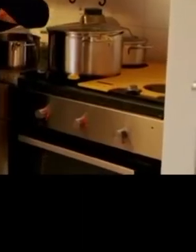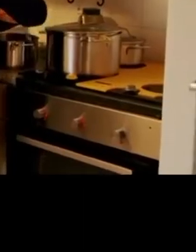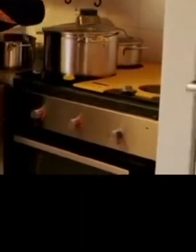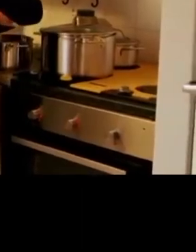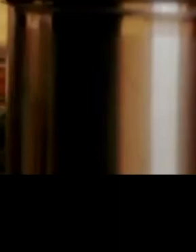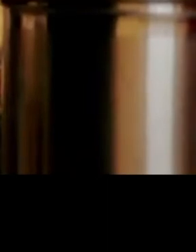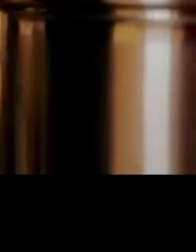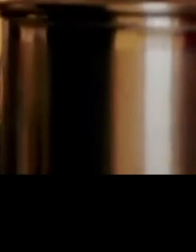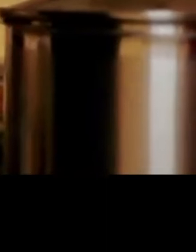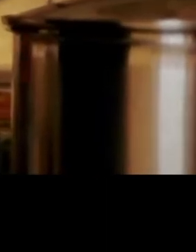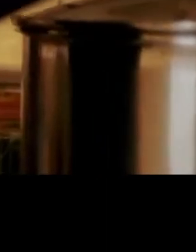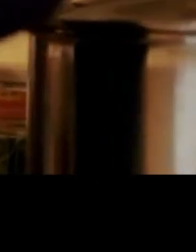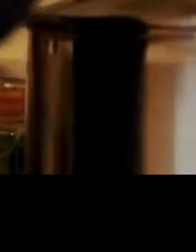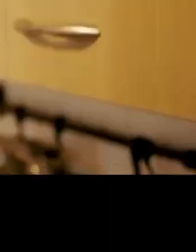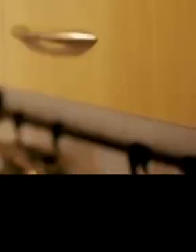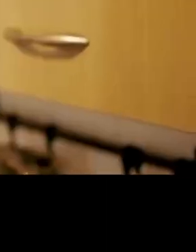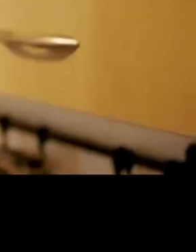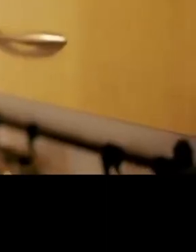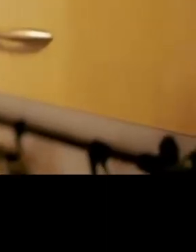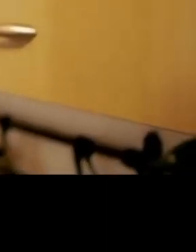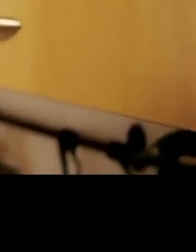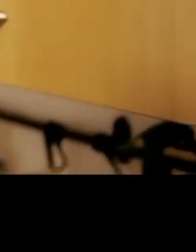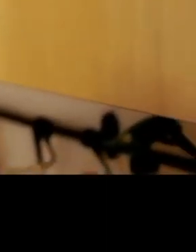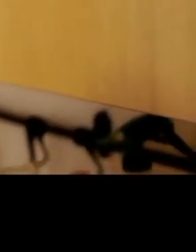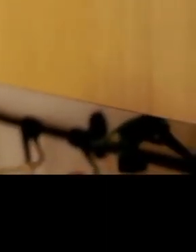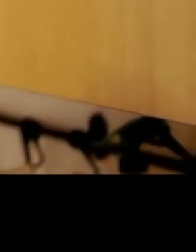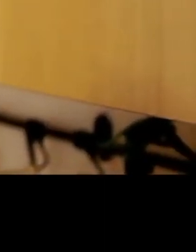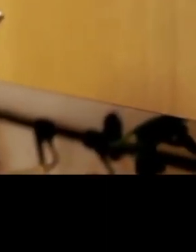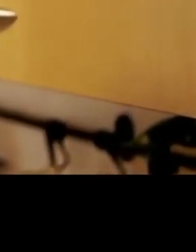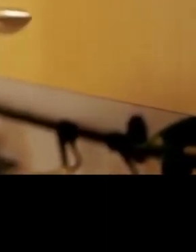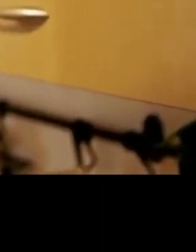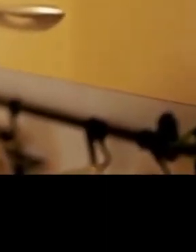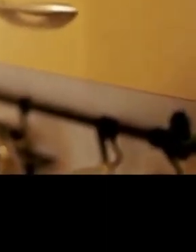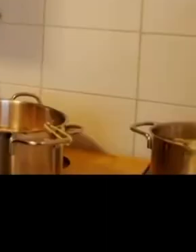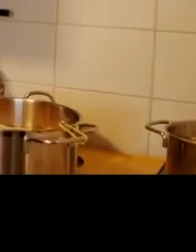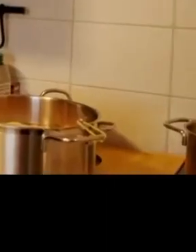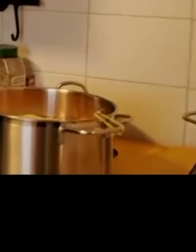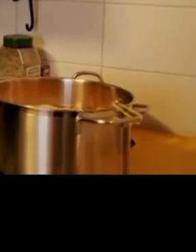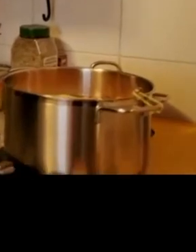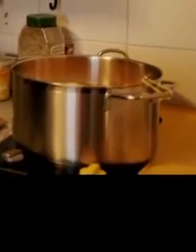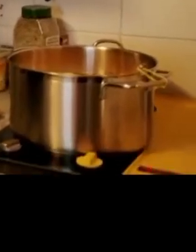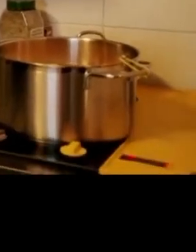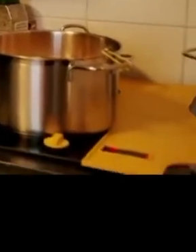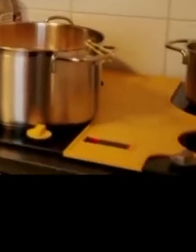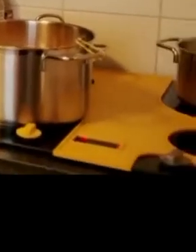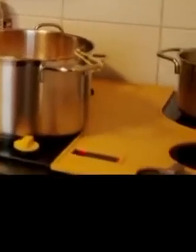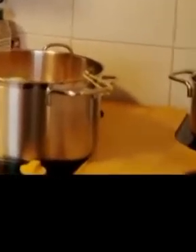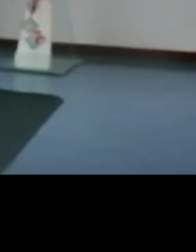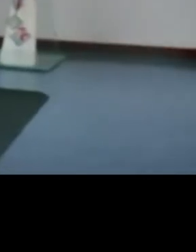To cook my favorite meal that my lovely family can't get enough of.